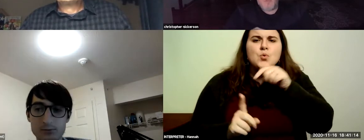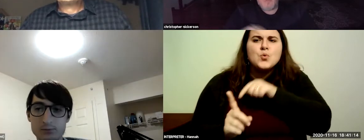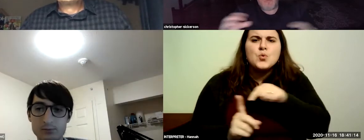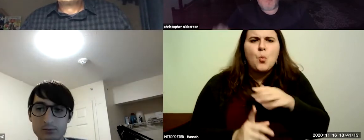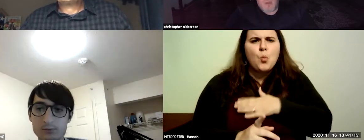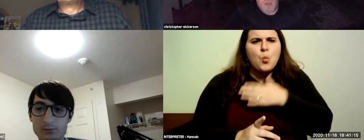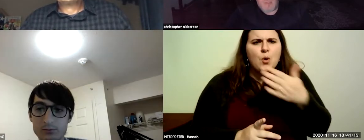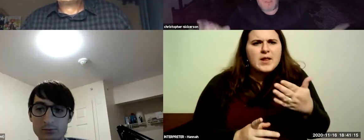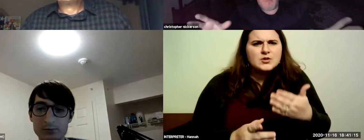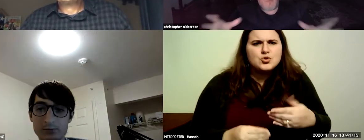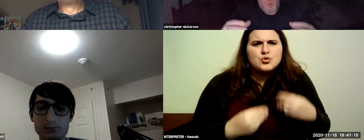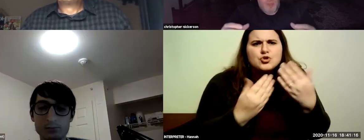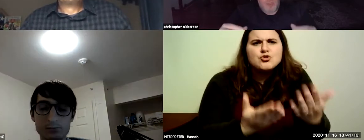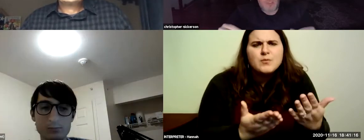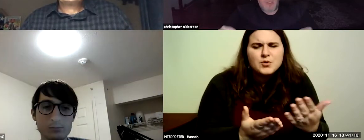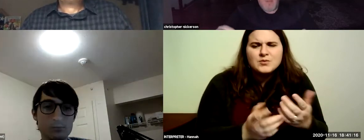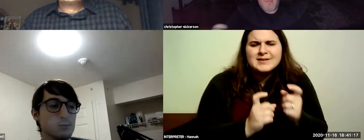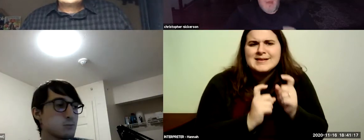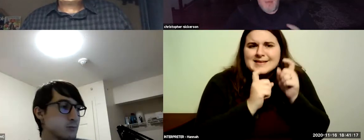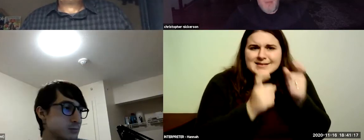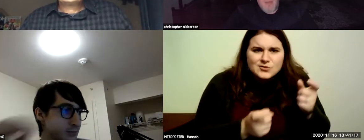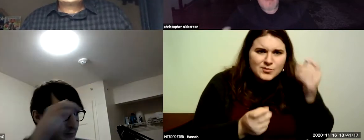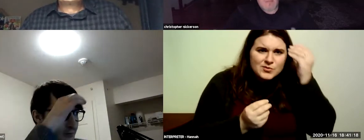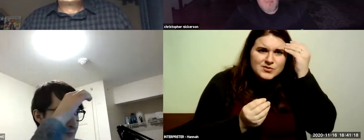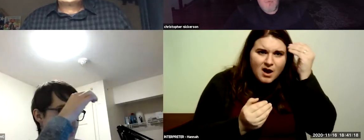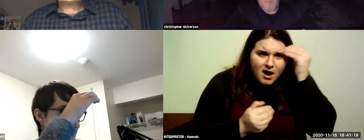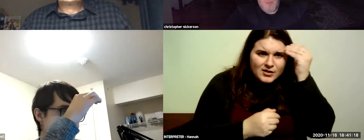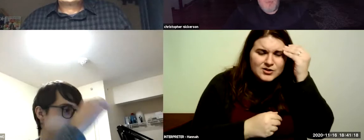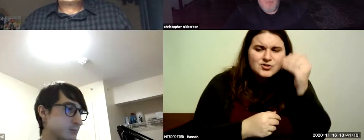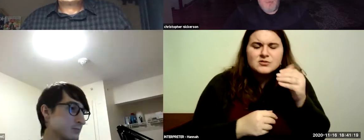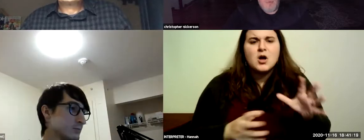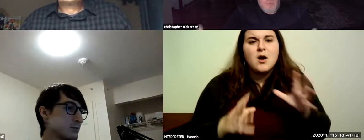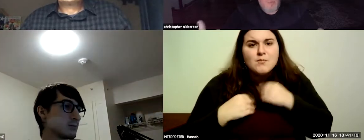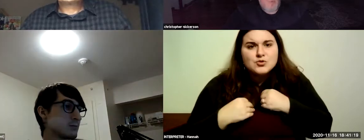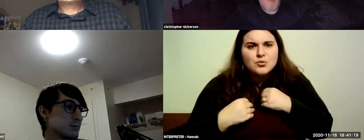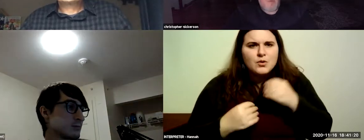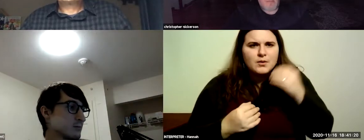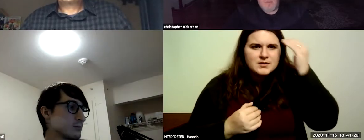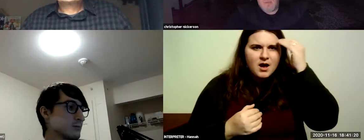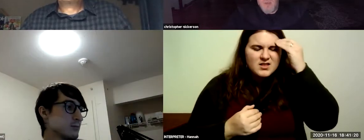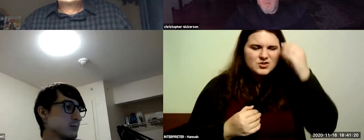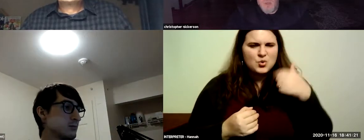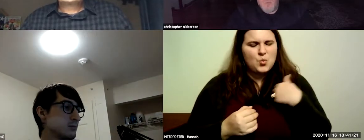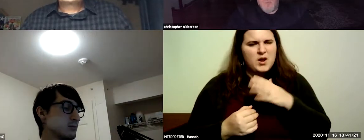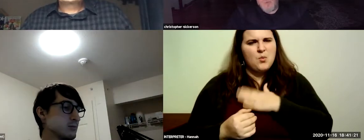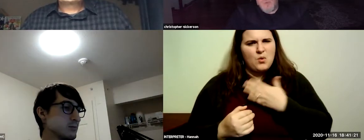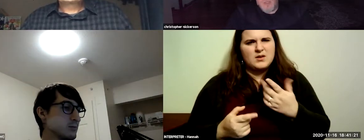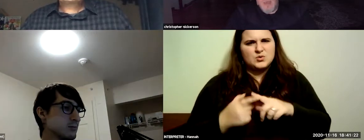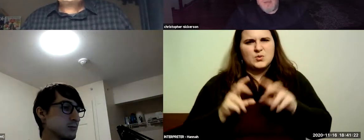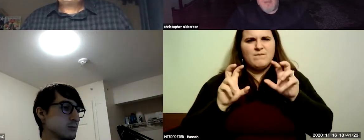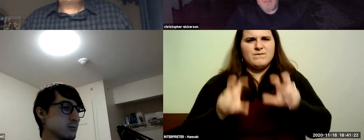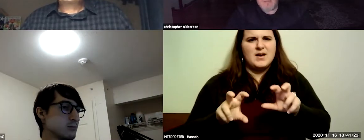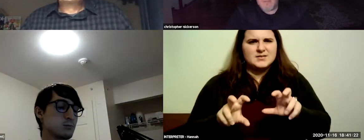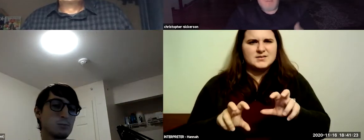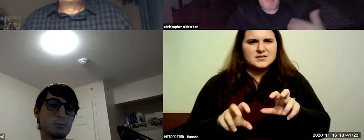and willing to spread knowledge and absorb knowledge, that's the type of people that, you know, that we invest in when we're looking